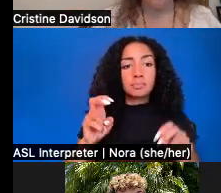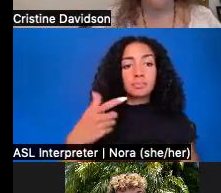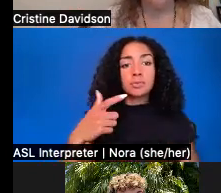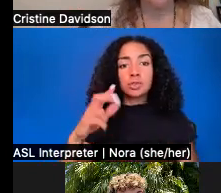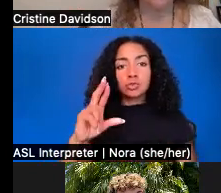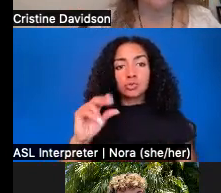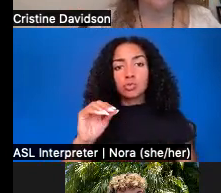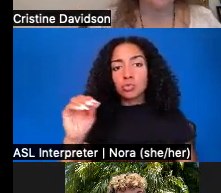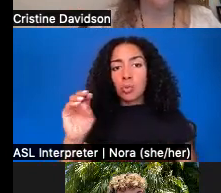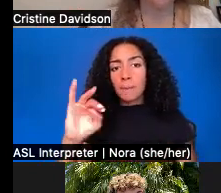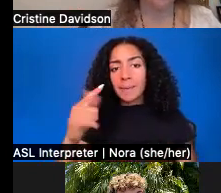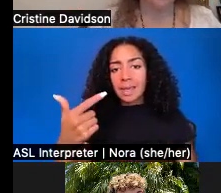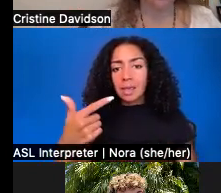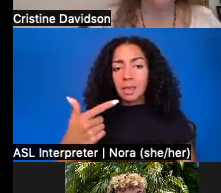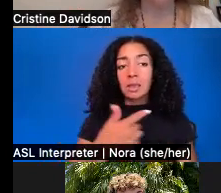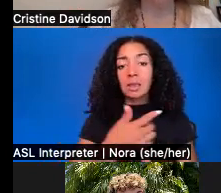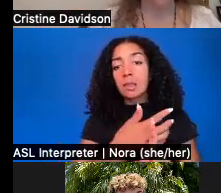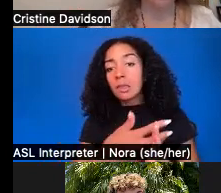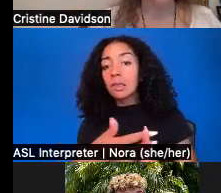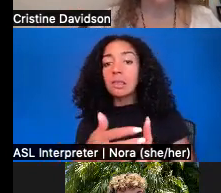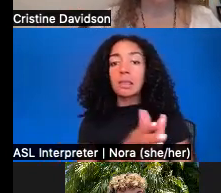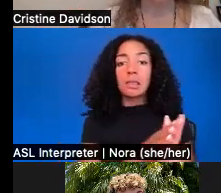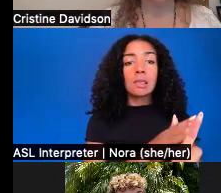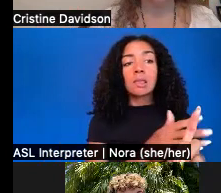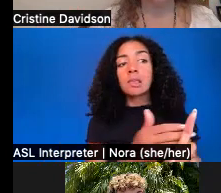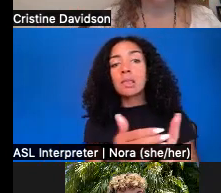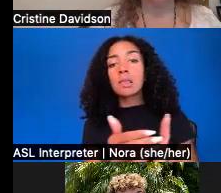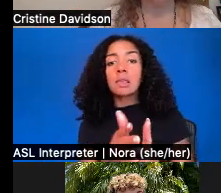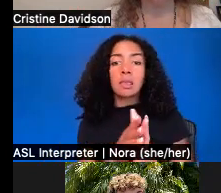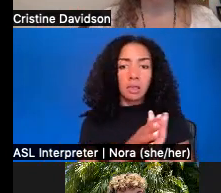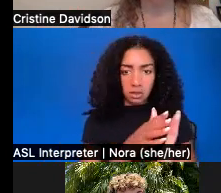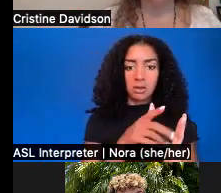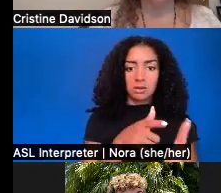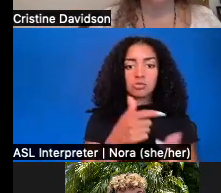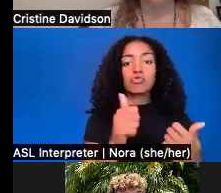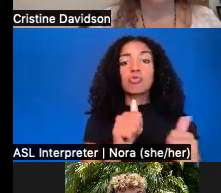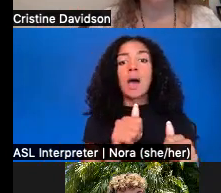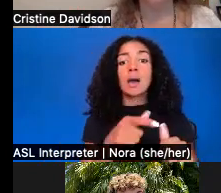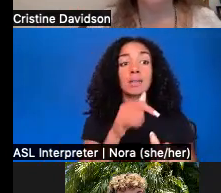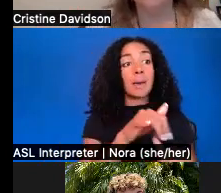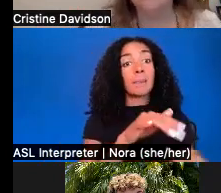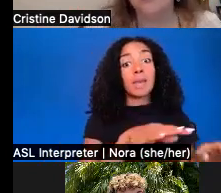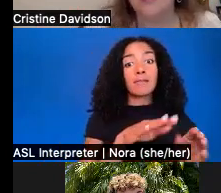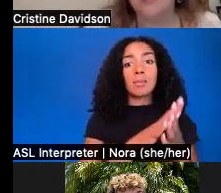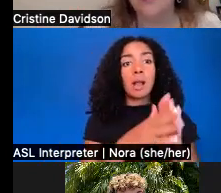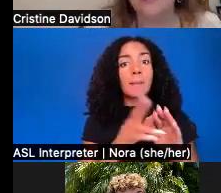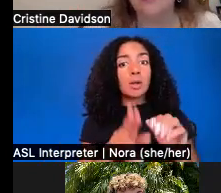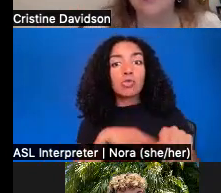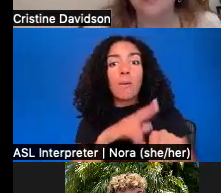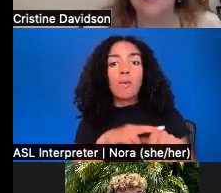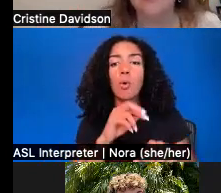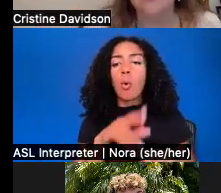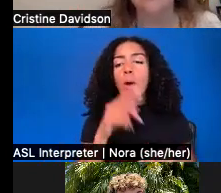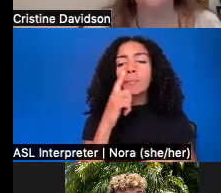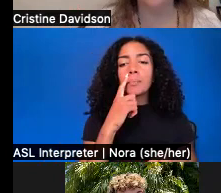normalizing it, the testing, right? That grooming process. Yeah, saying